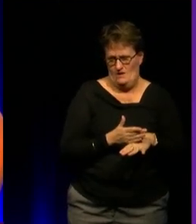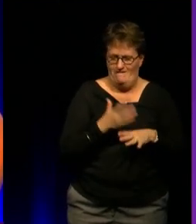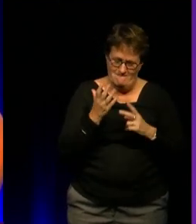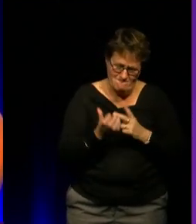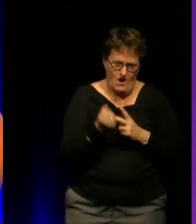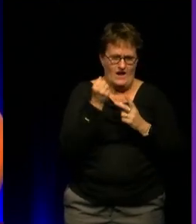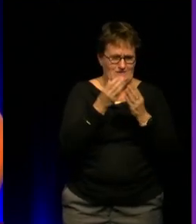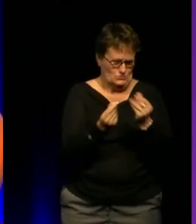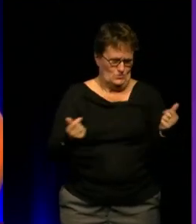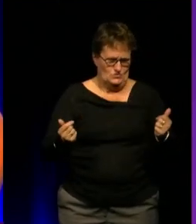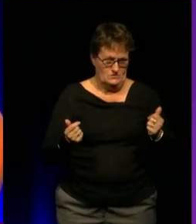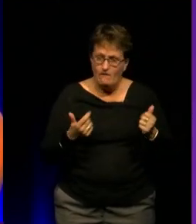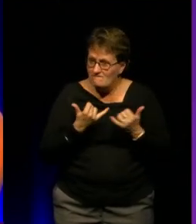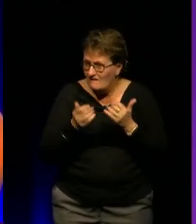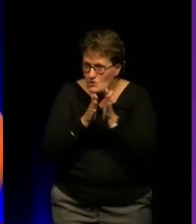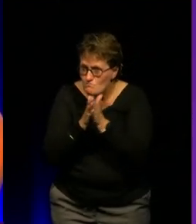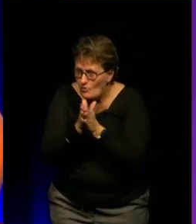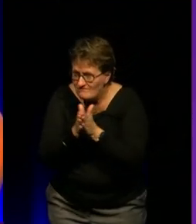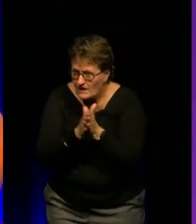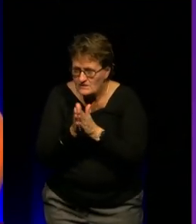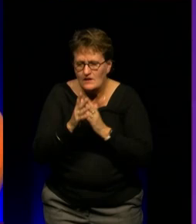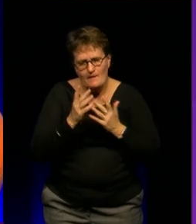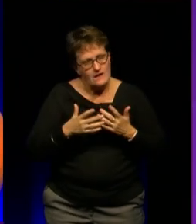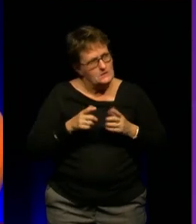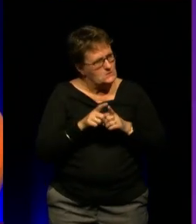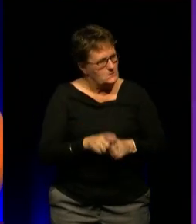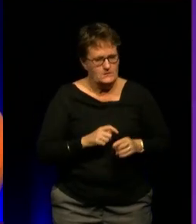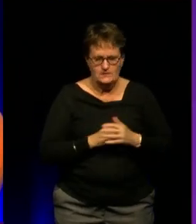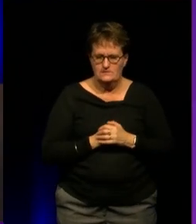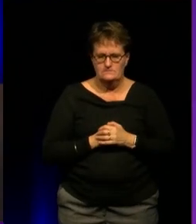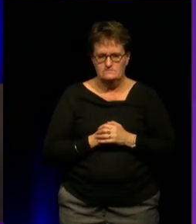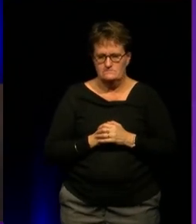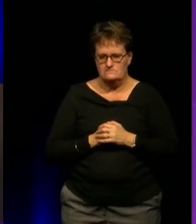motivating and incredibly stressful. As a game changer,